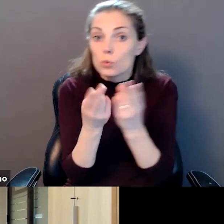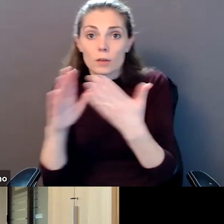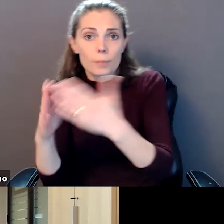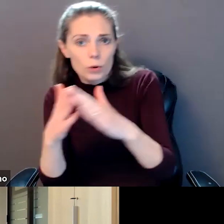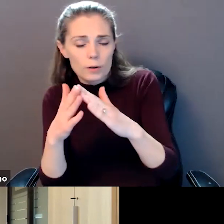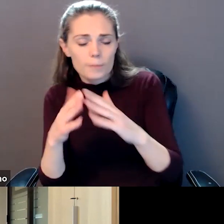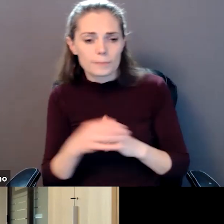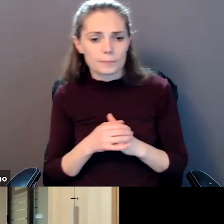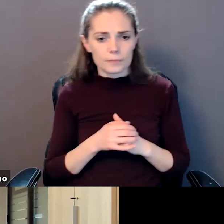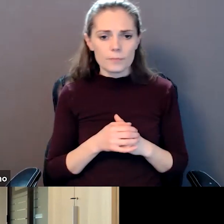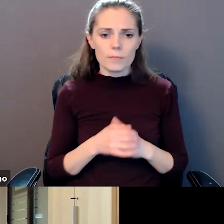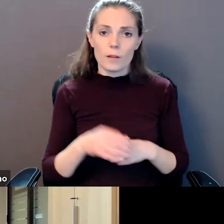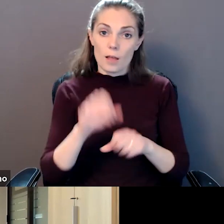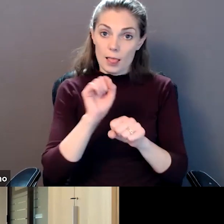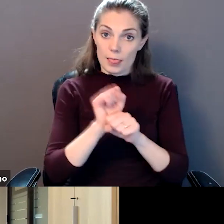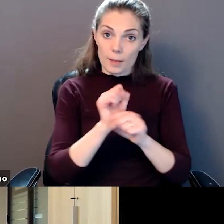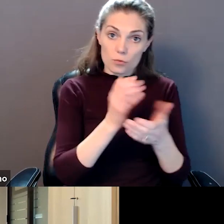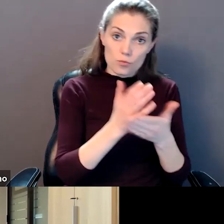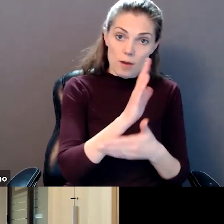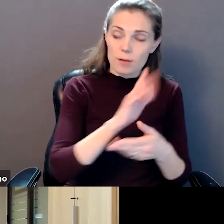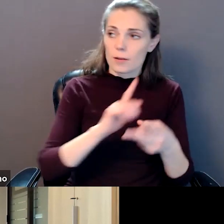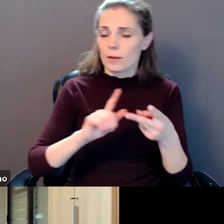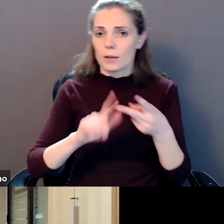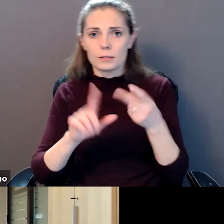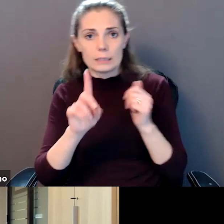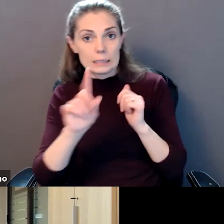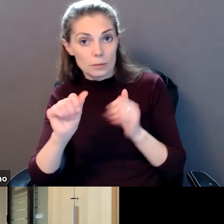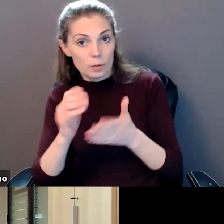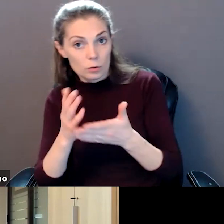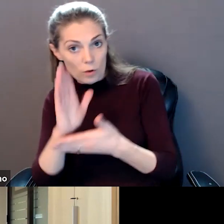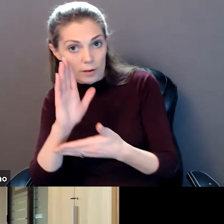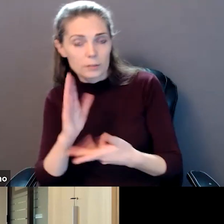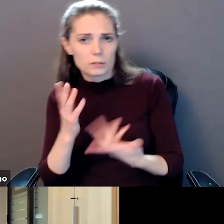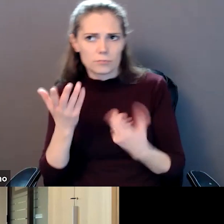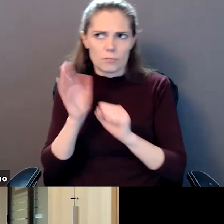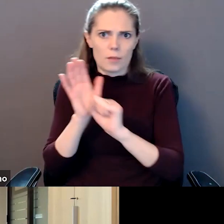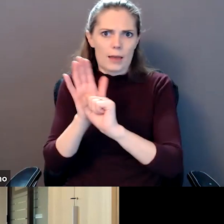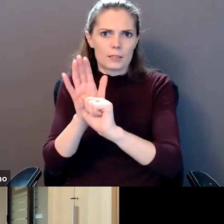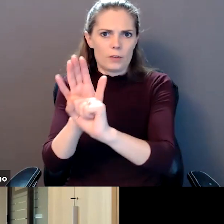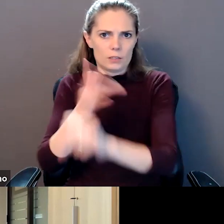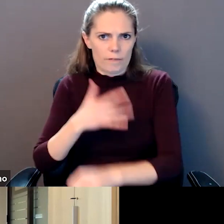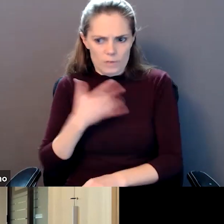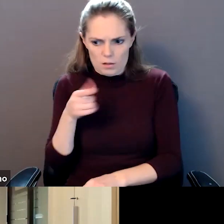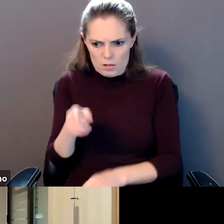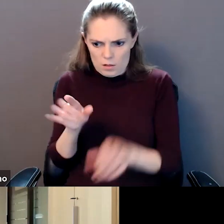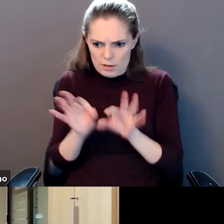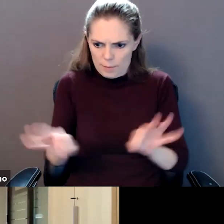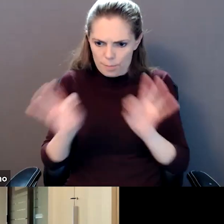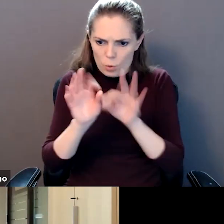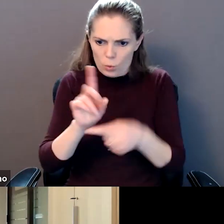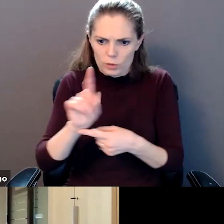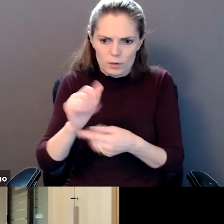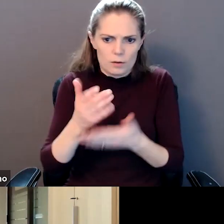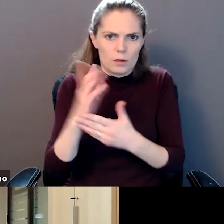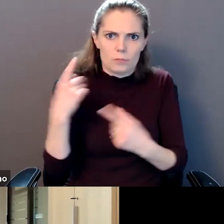rights and disability rights activists have long felt that this has been an important issue, we've been working very hard at making change